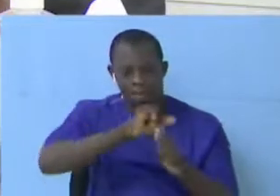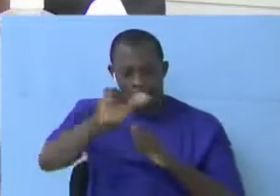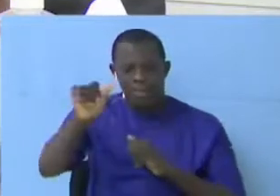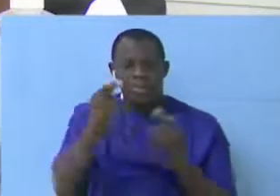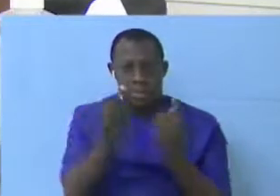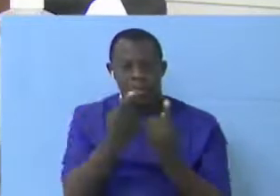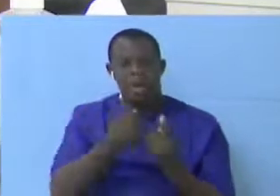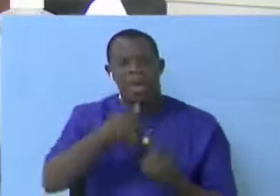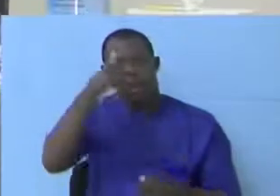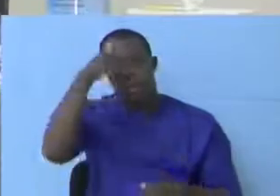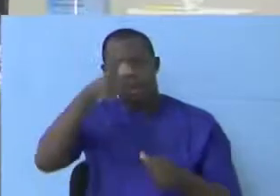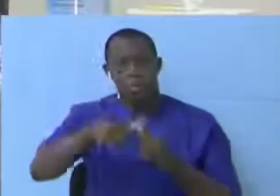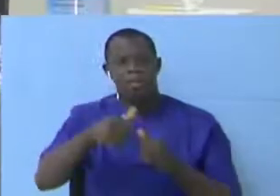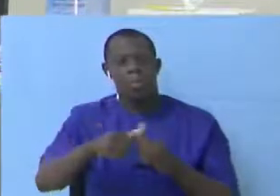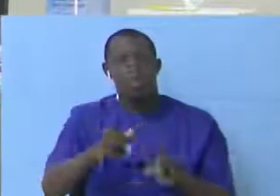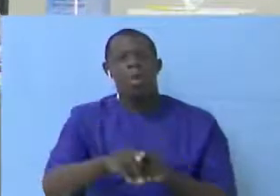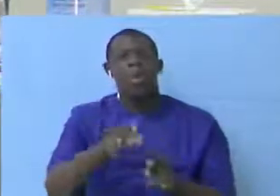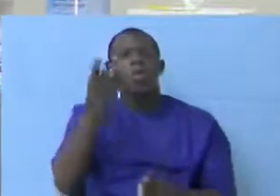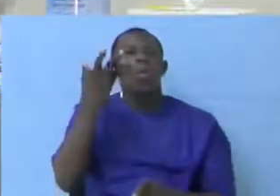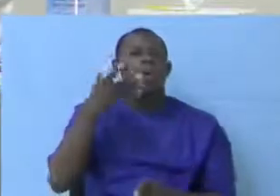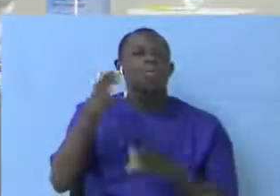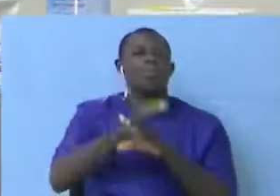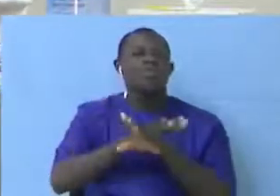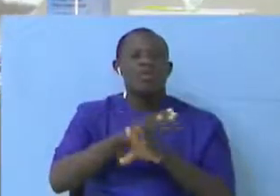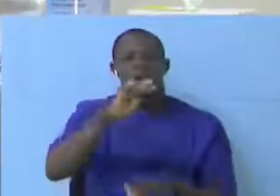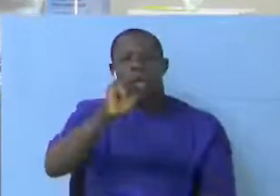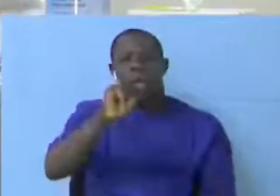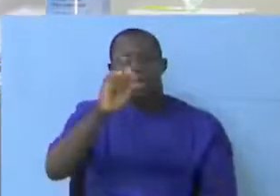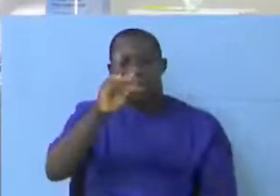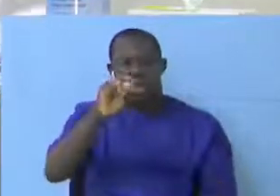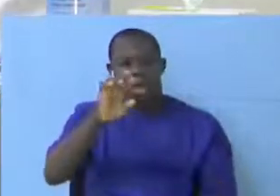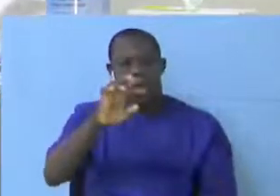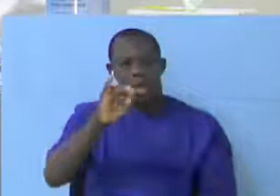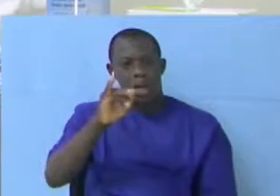on Yam. When Idrissa Job was heading it, I